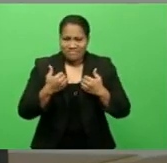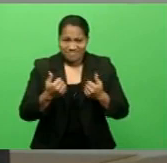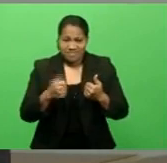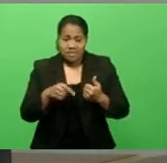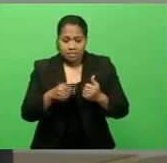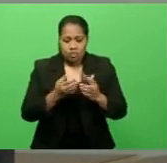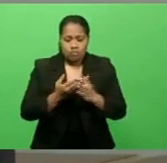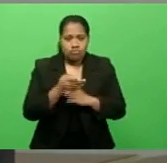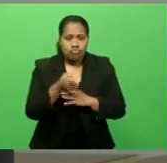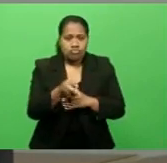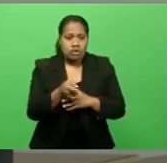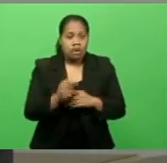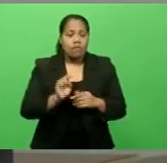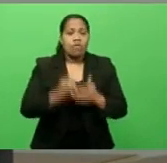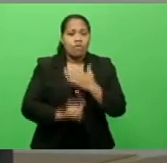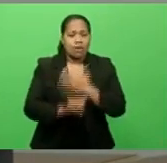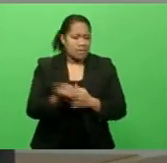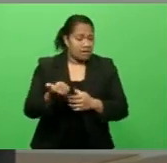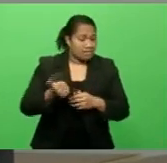brings to the fore, if anything,